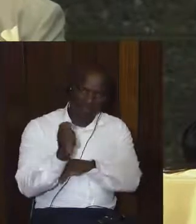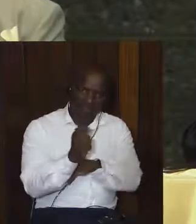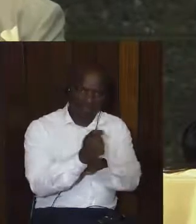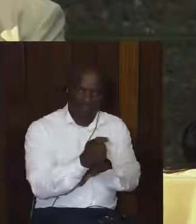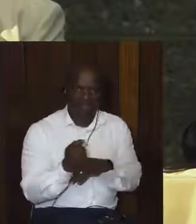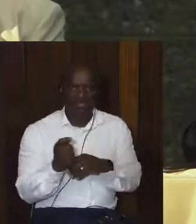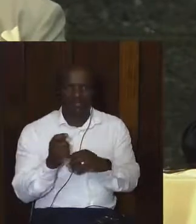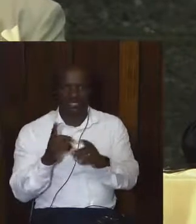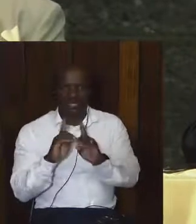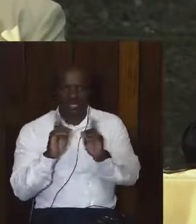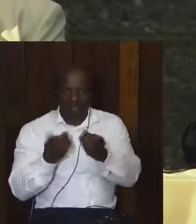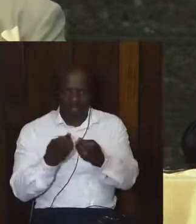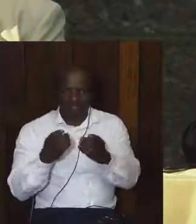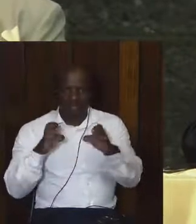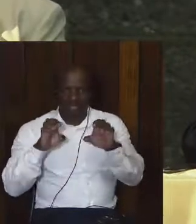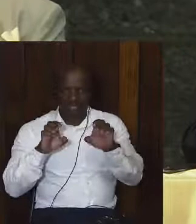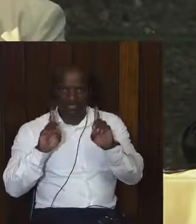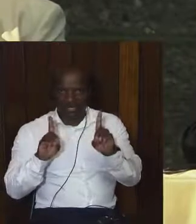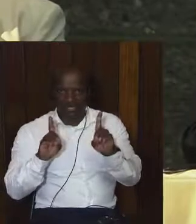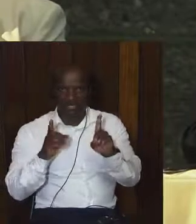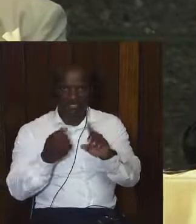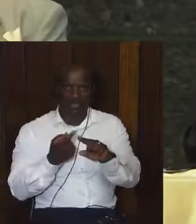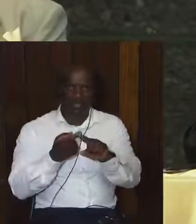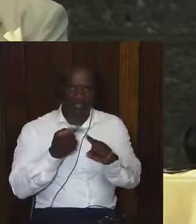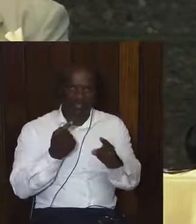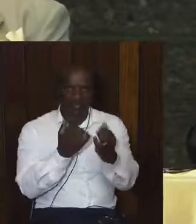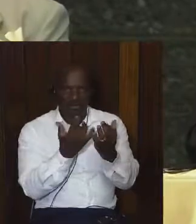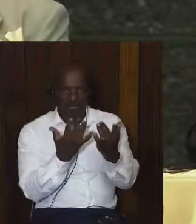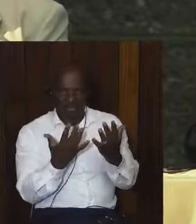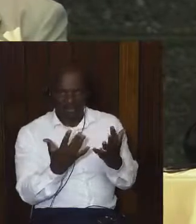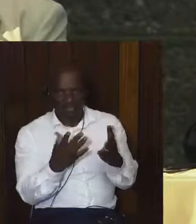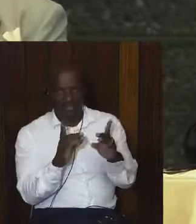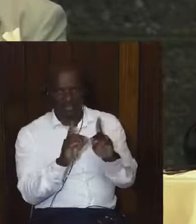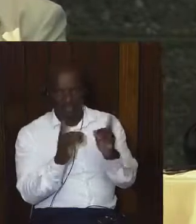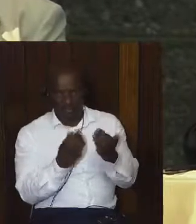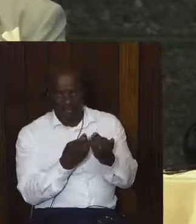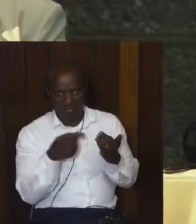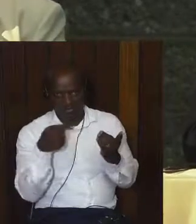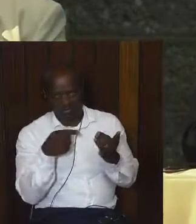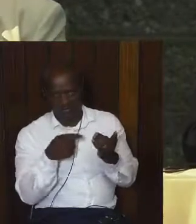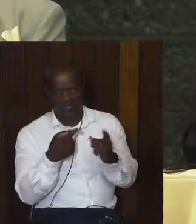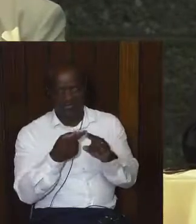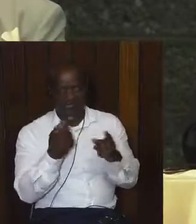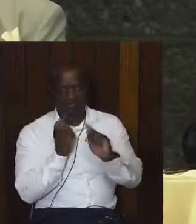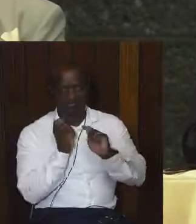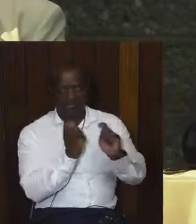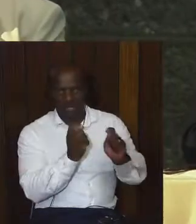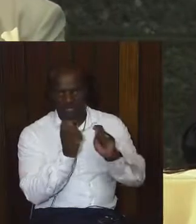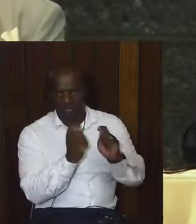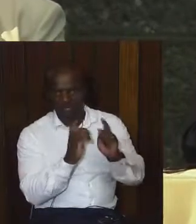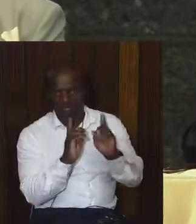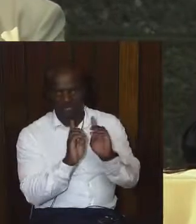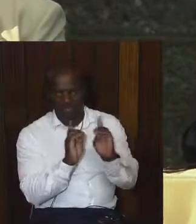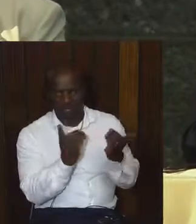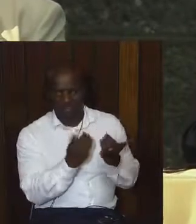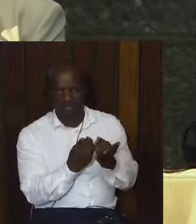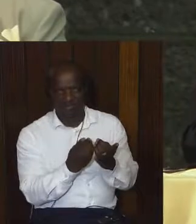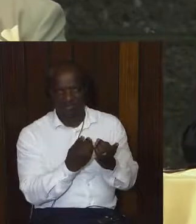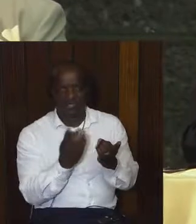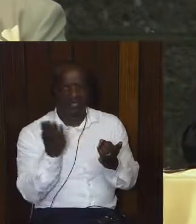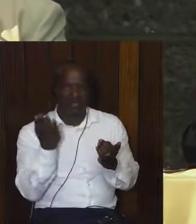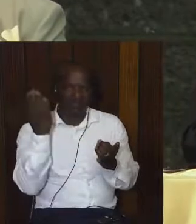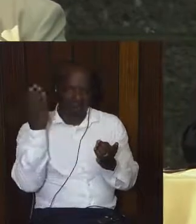of Education, and it is coming from the budget of the Department of Transport. You will note that when Premier pronounced the